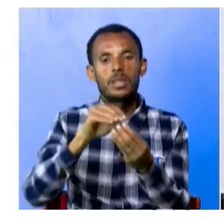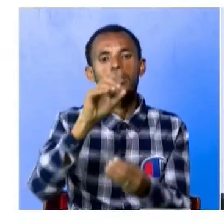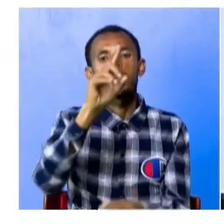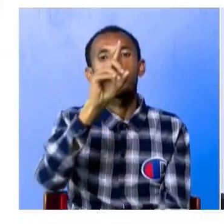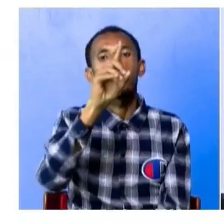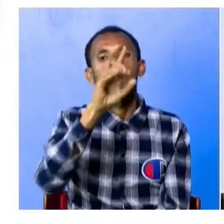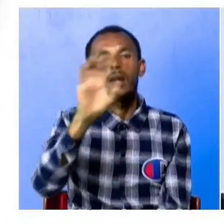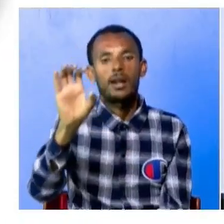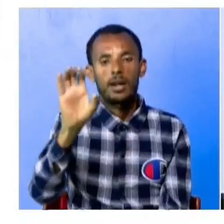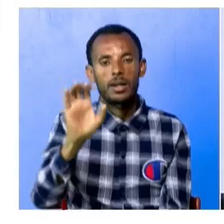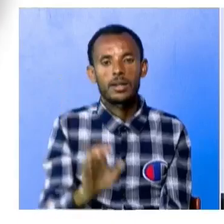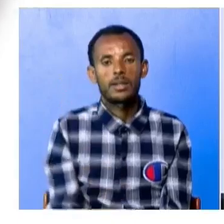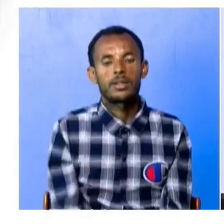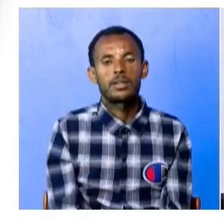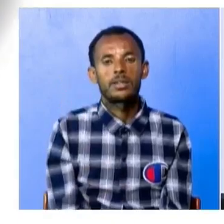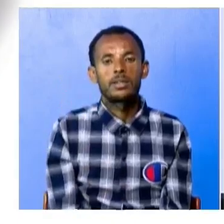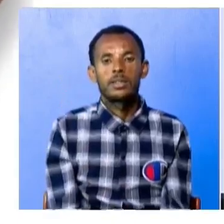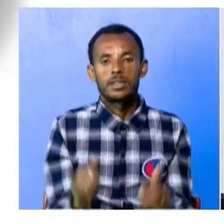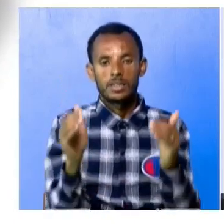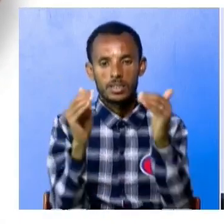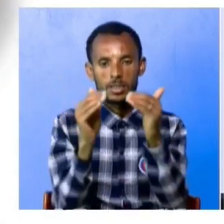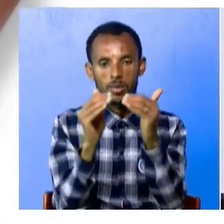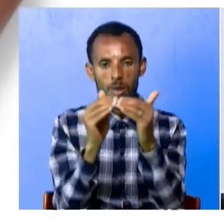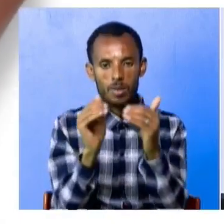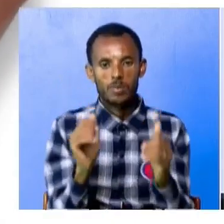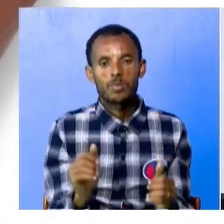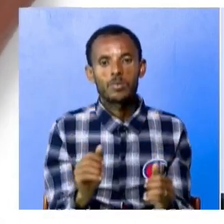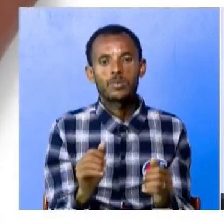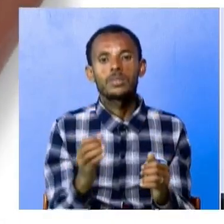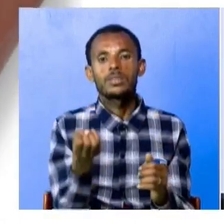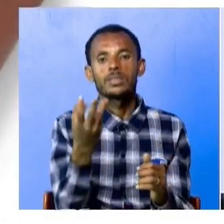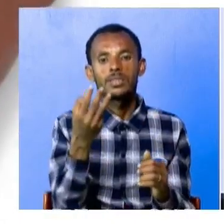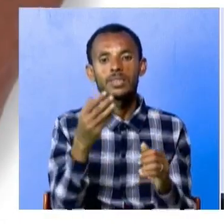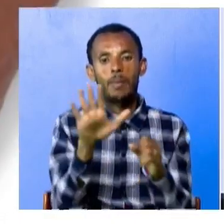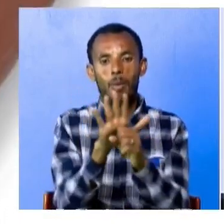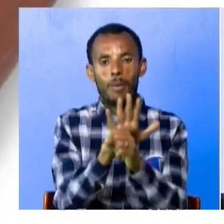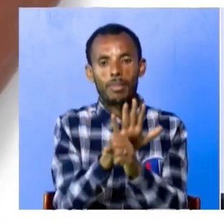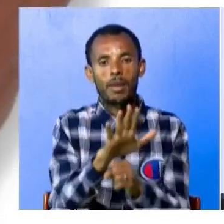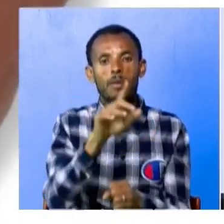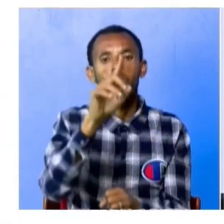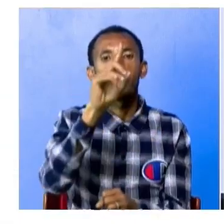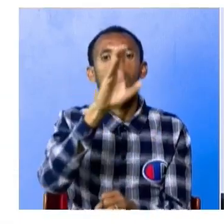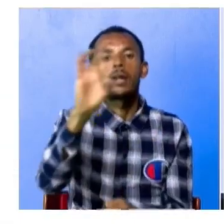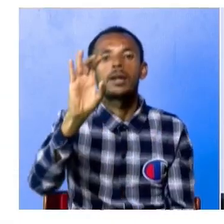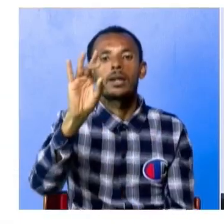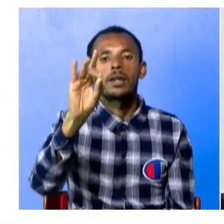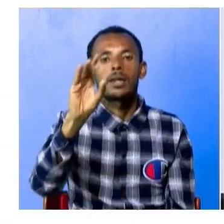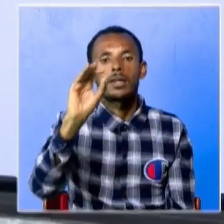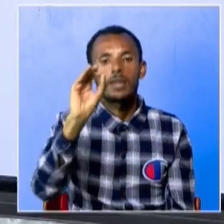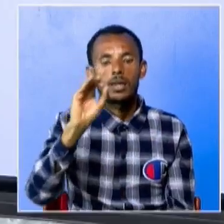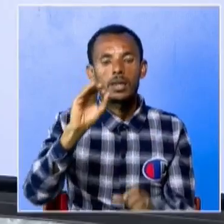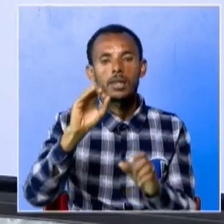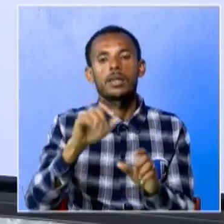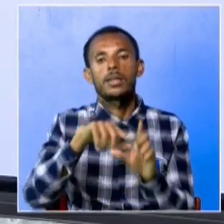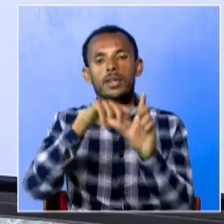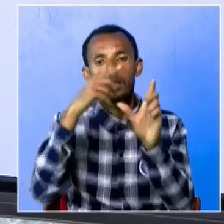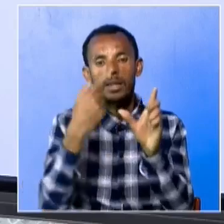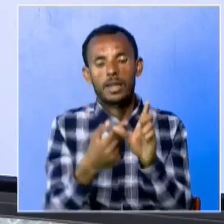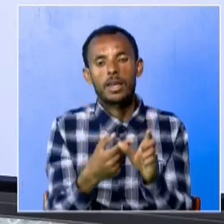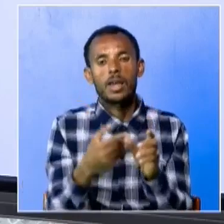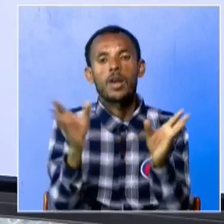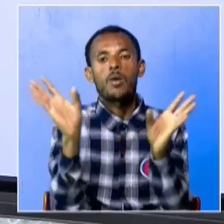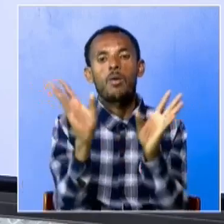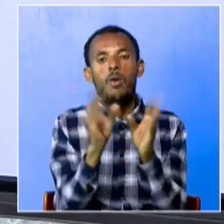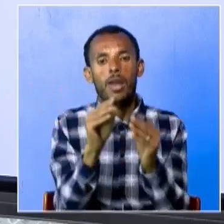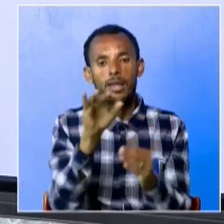100. They are supplementary, therefore the sum of the two is 180 degree, right? Now collect